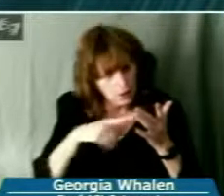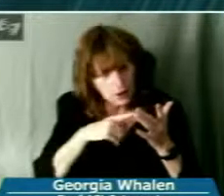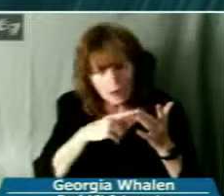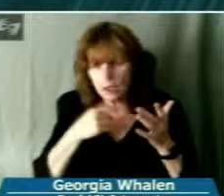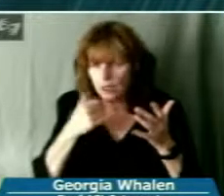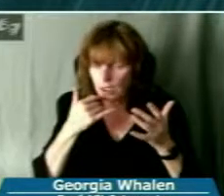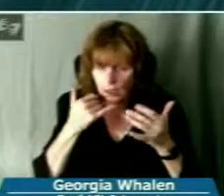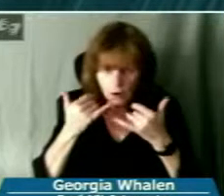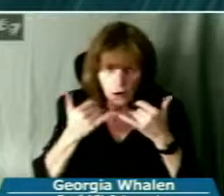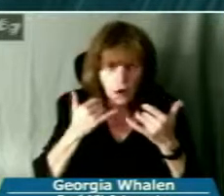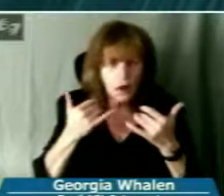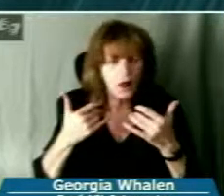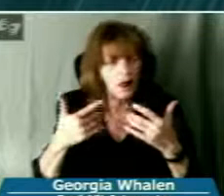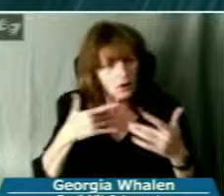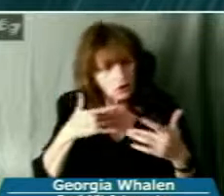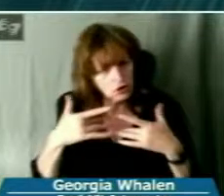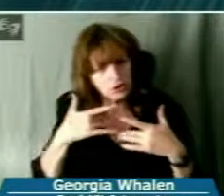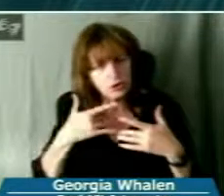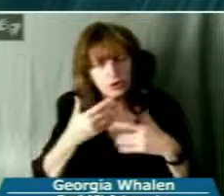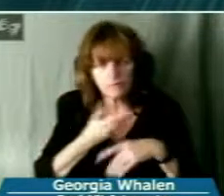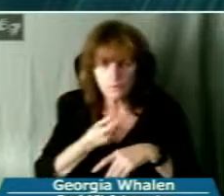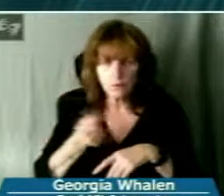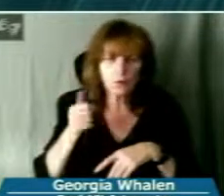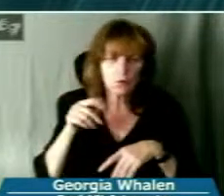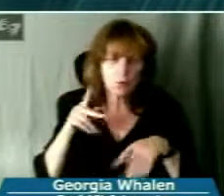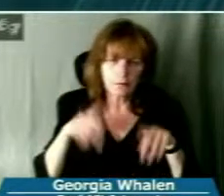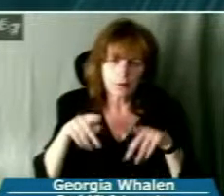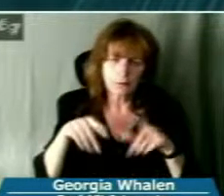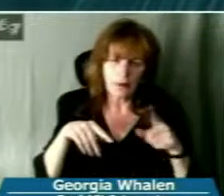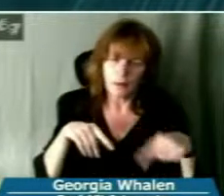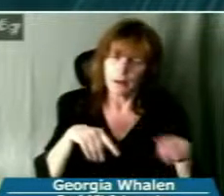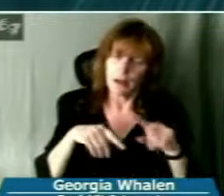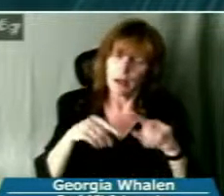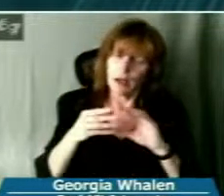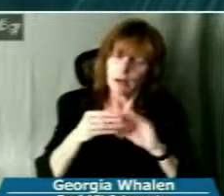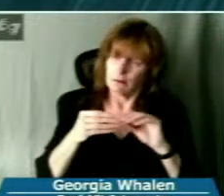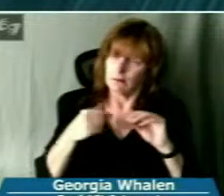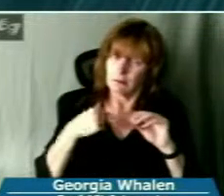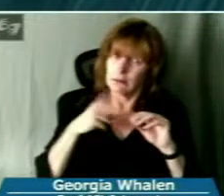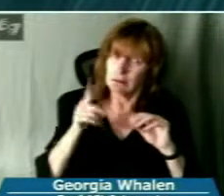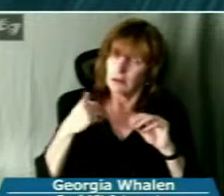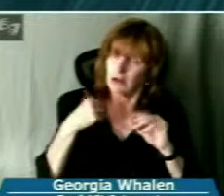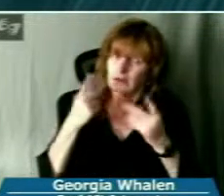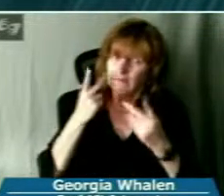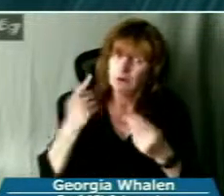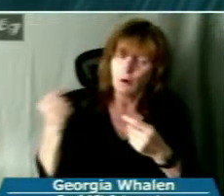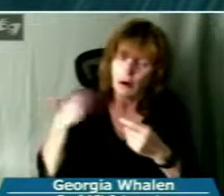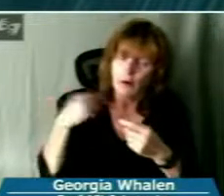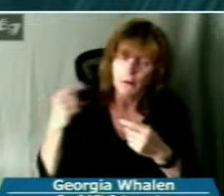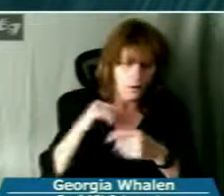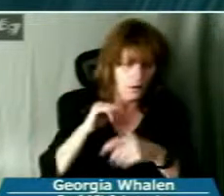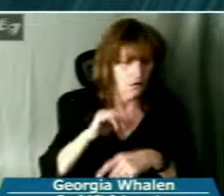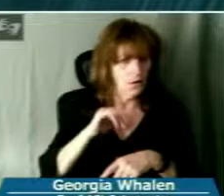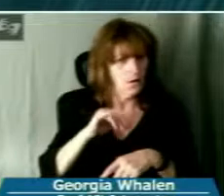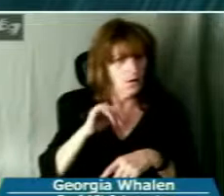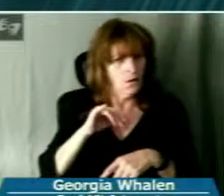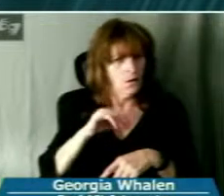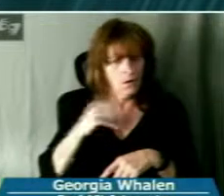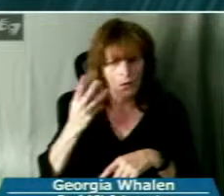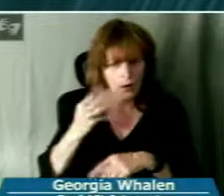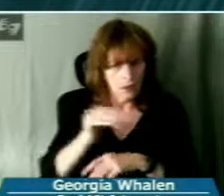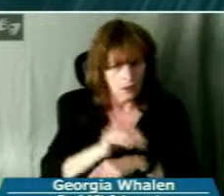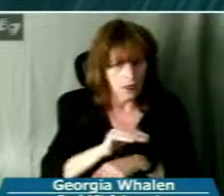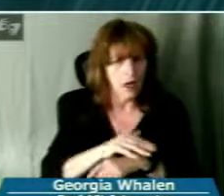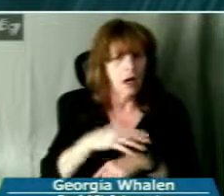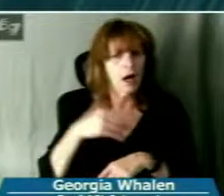were able to tell us about who might have been there. So we did put out, I believe it was Wednesday night and Thursday, saying that if there was anybody who had